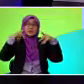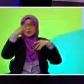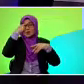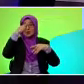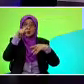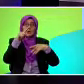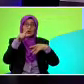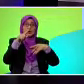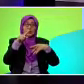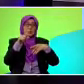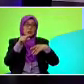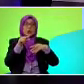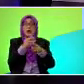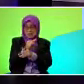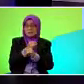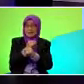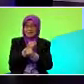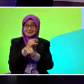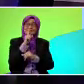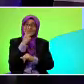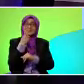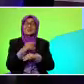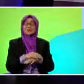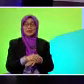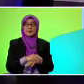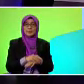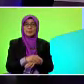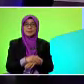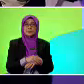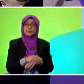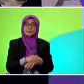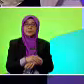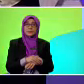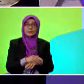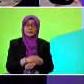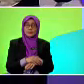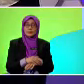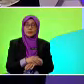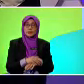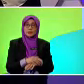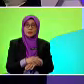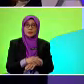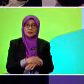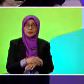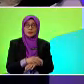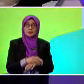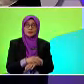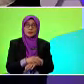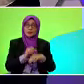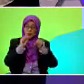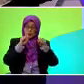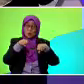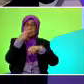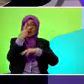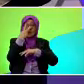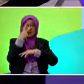it. Okay, so that is not Okay. vacuum sealed. It's just we just put it on the table and I wrap it so that it won't